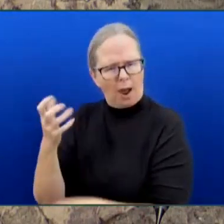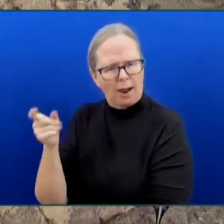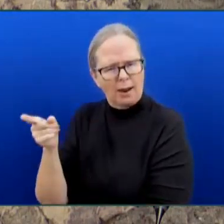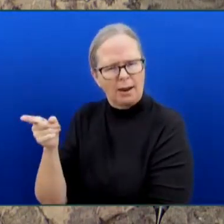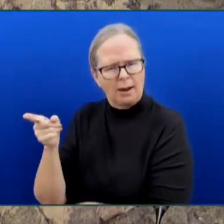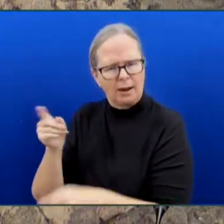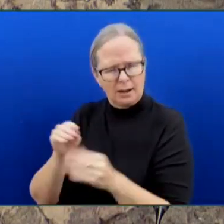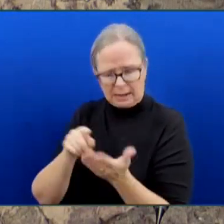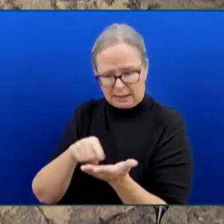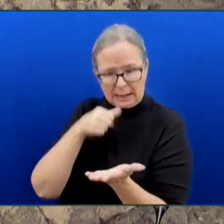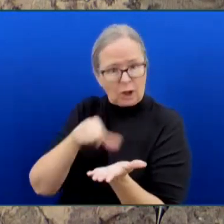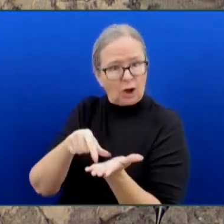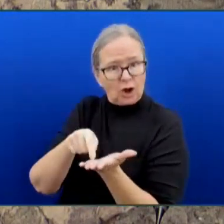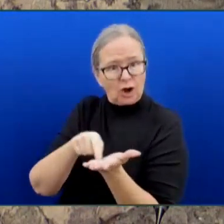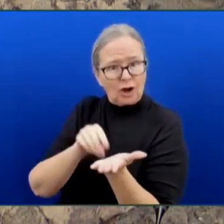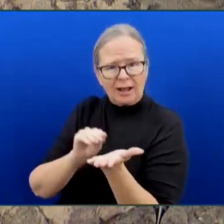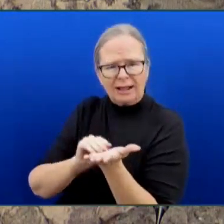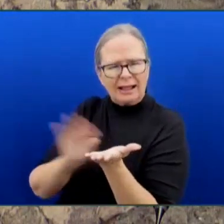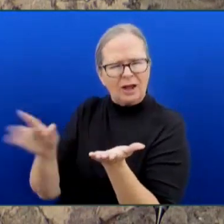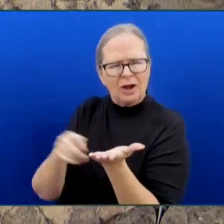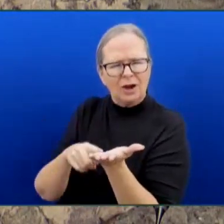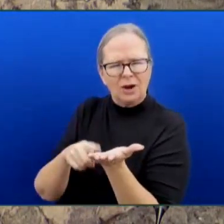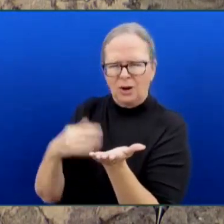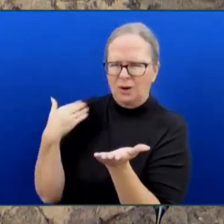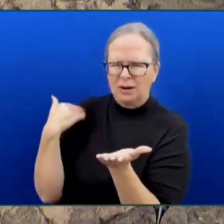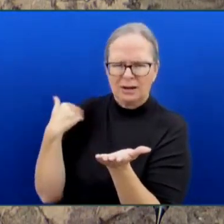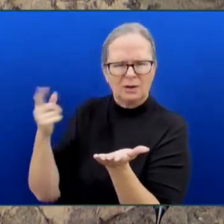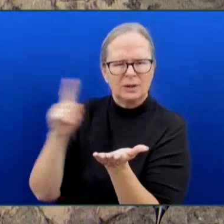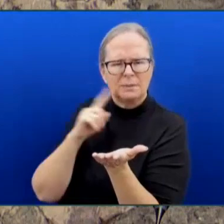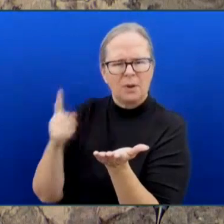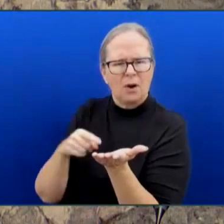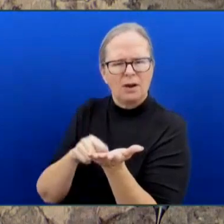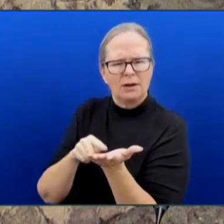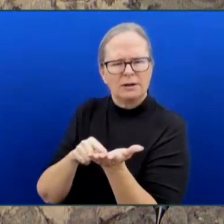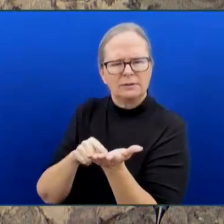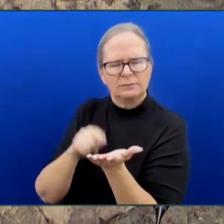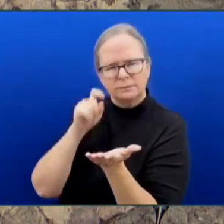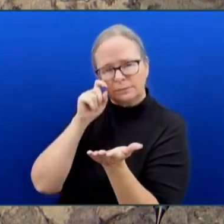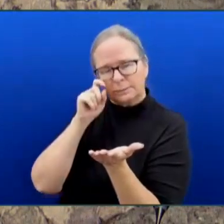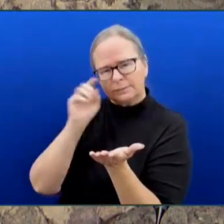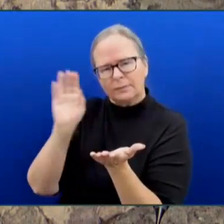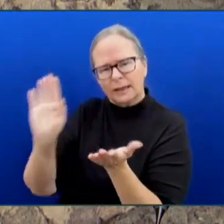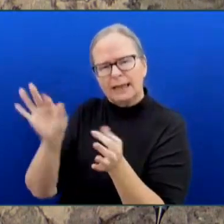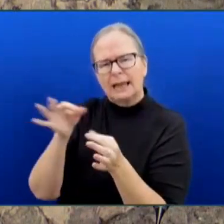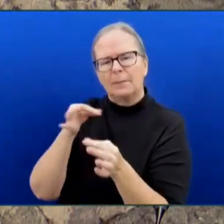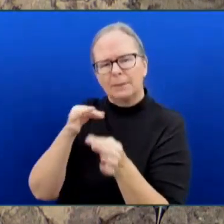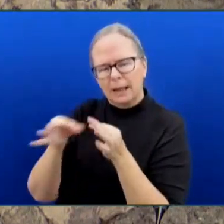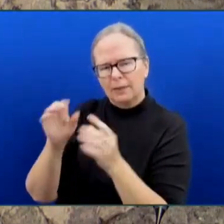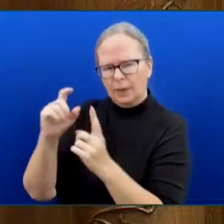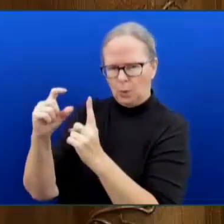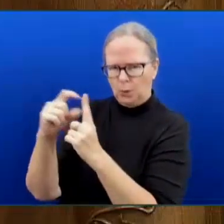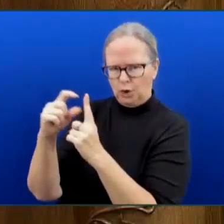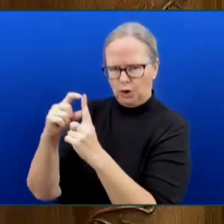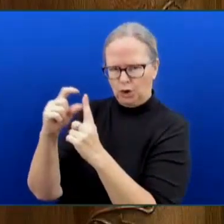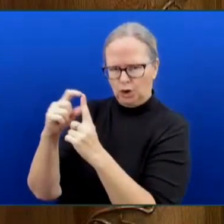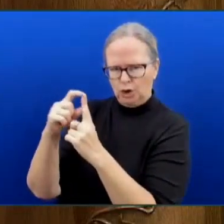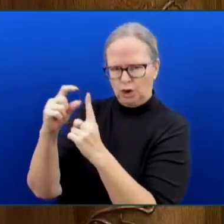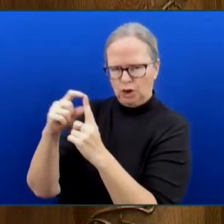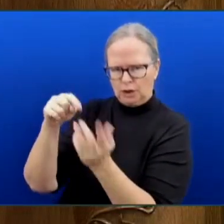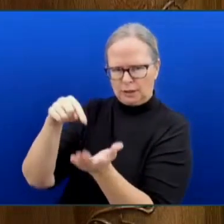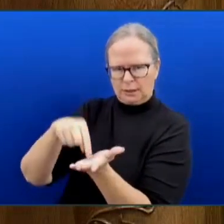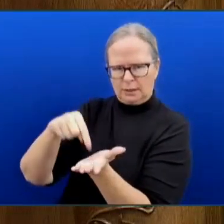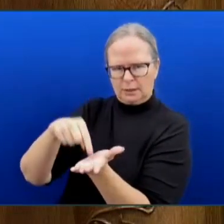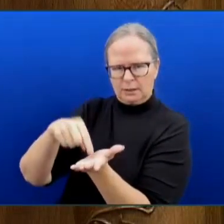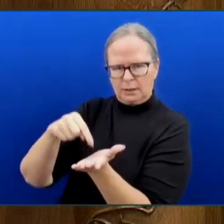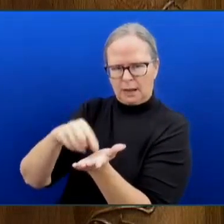Can the minister explain in her own words about using leverage and a stick against companies? Premier.